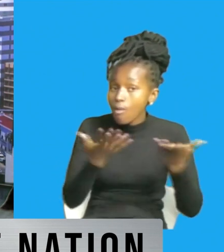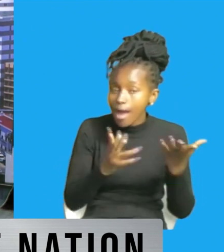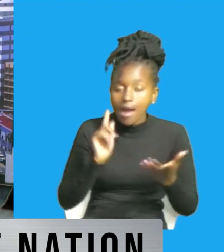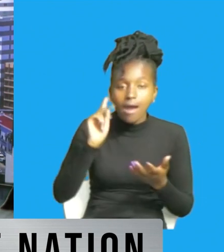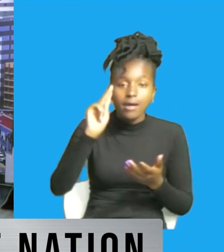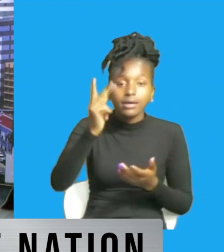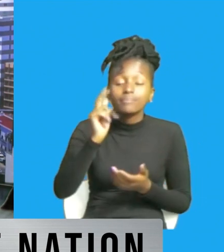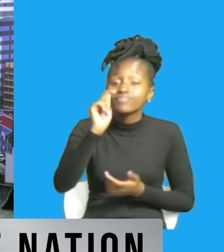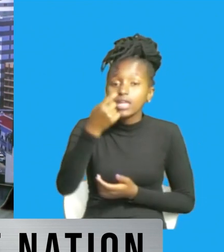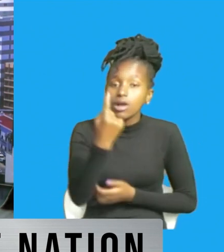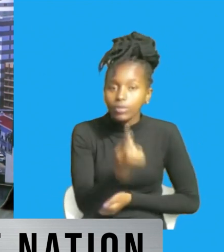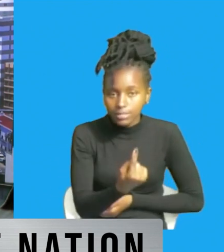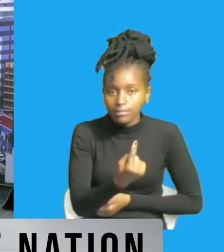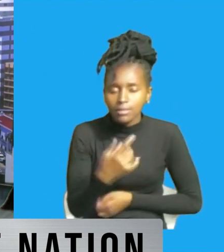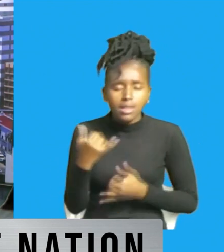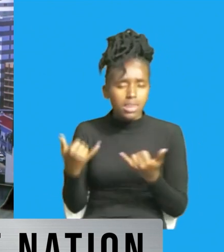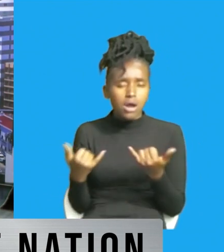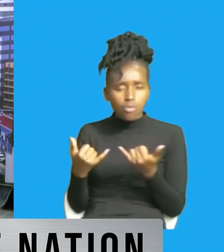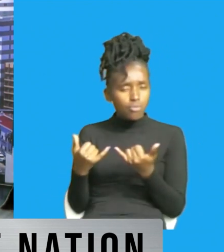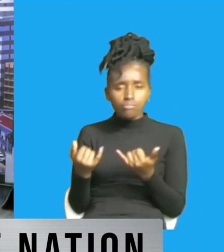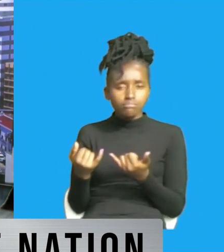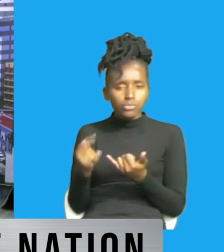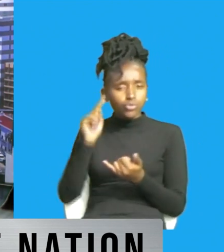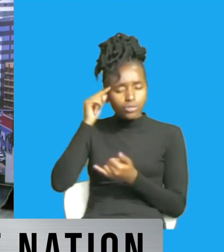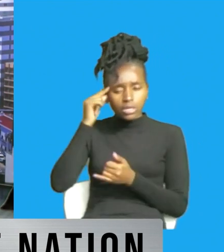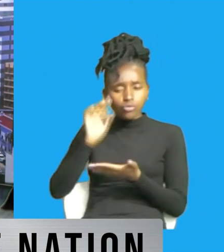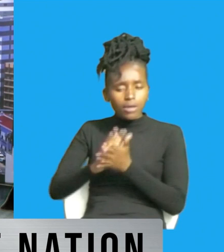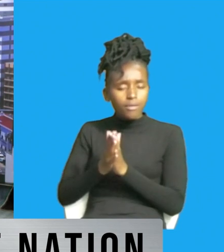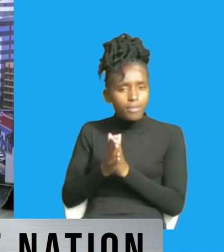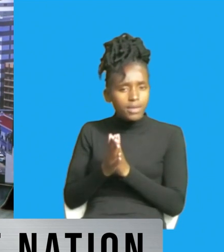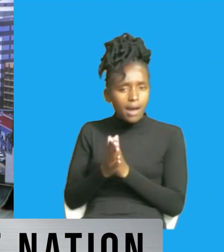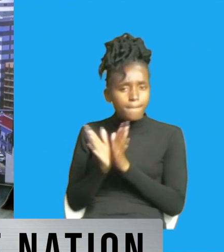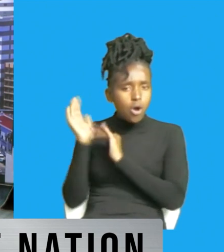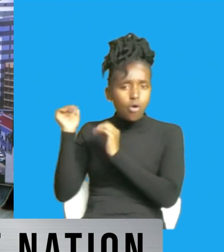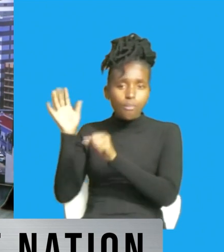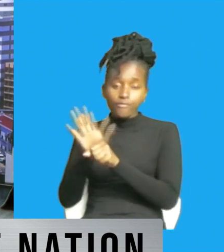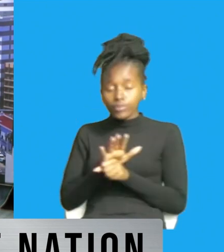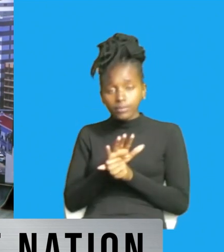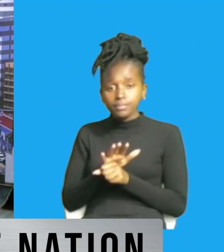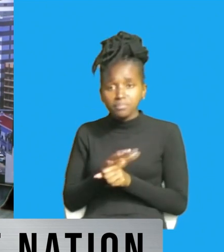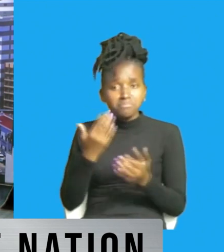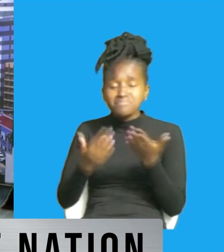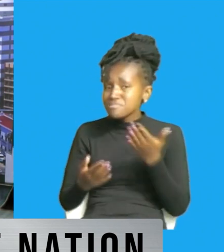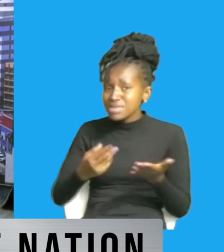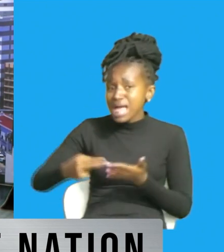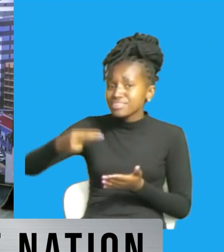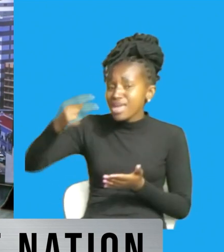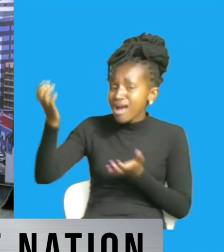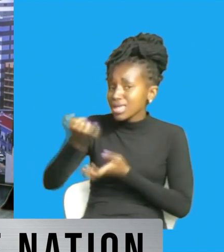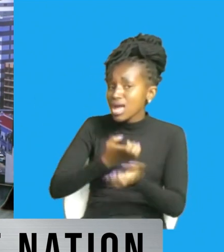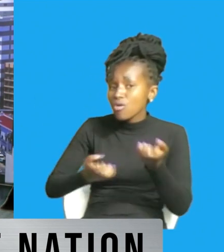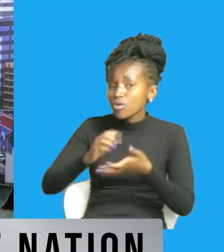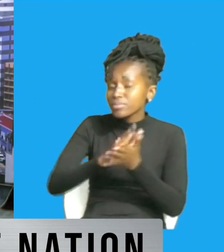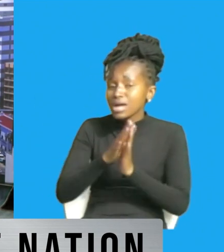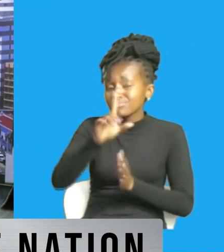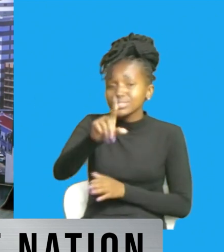Sasa imeingia 7-a-side. Are you hopeful? I'm always optimistic. The high cost of living is gonna go down. I'm